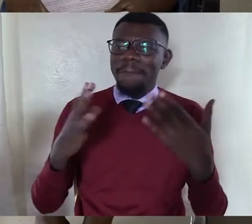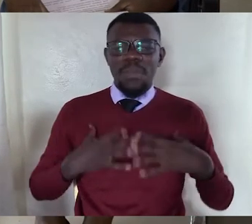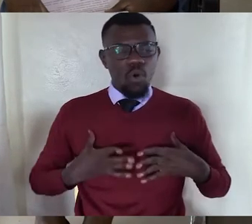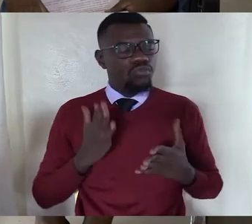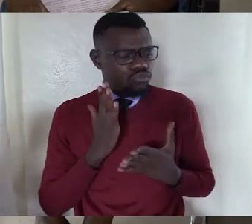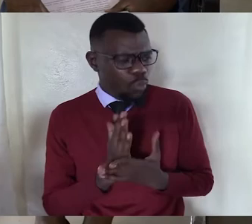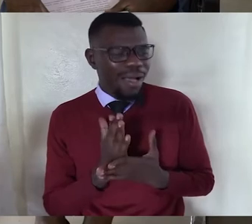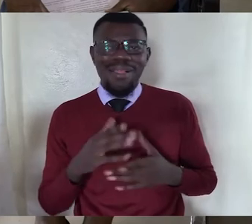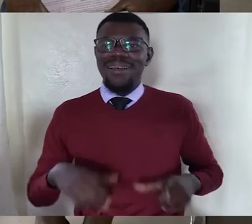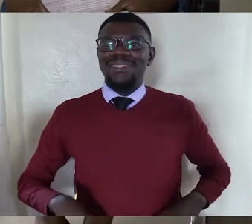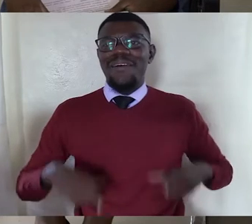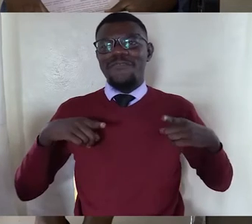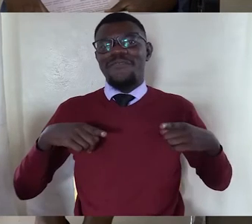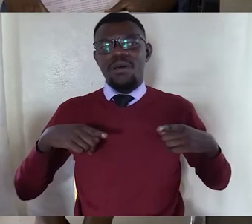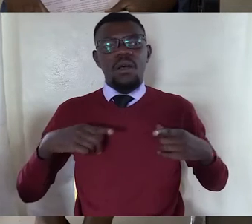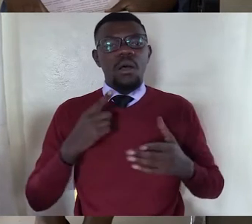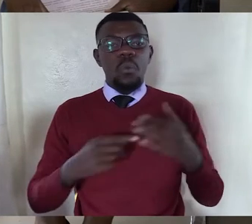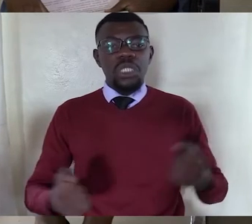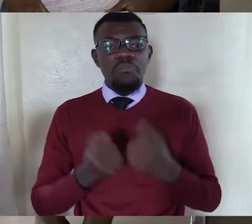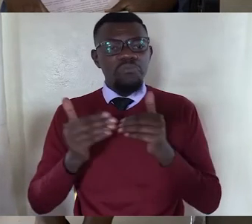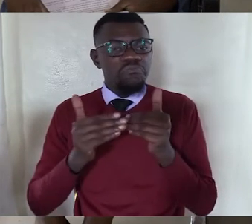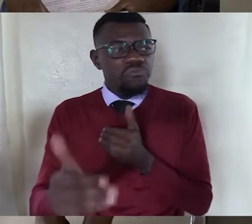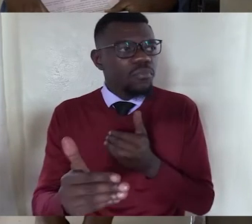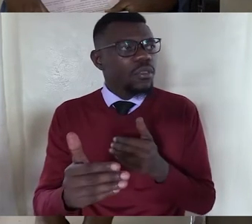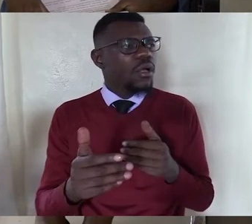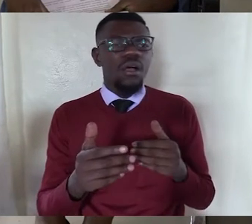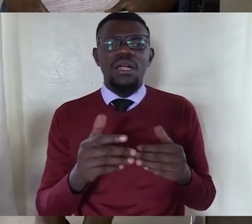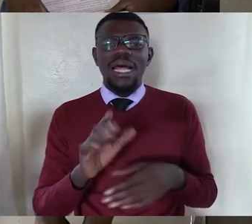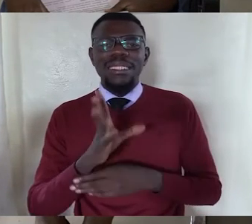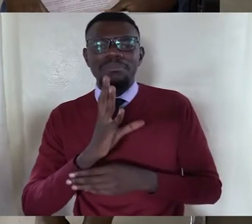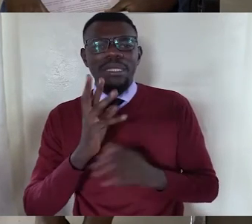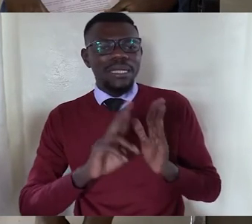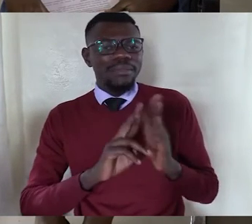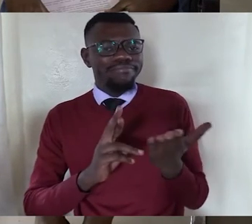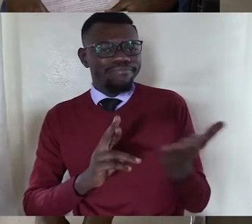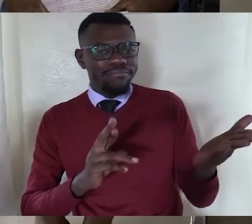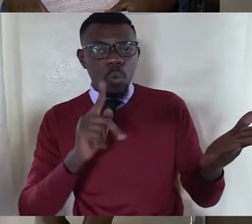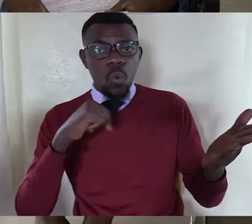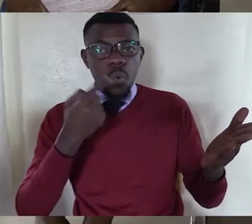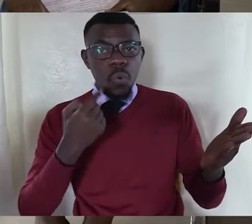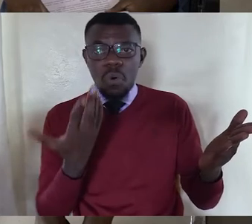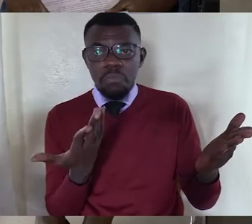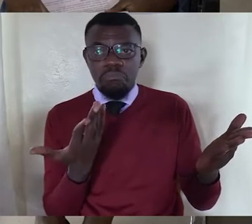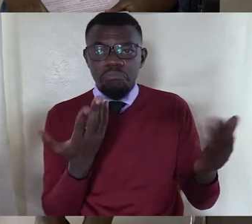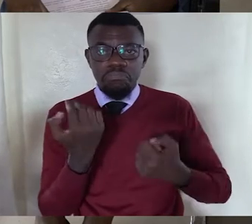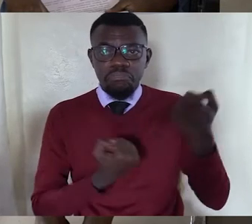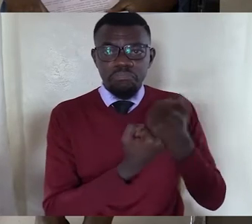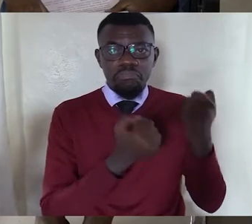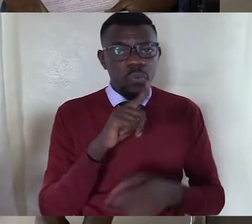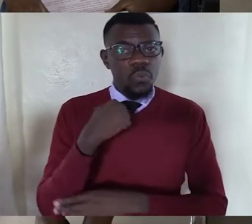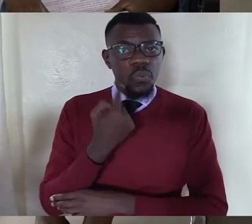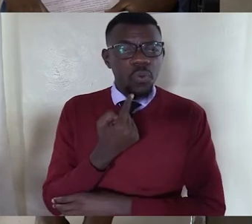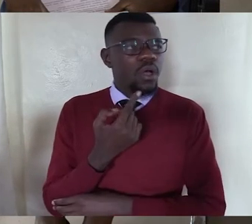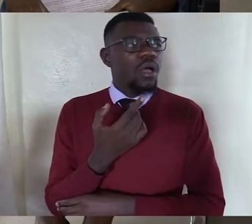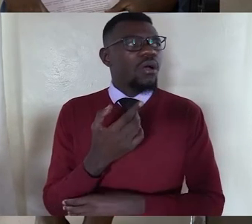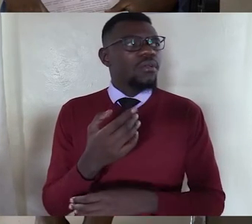room. So what happens to them? Who speaks on their behalf? Who is going to give them repatriation where